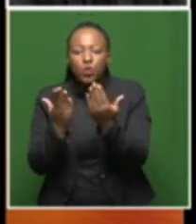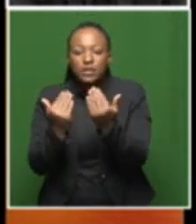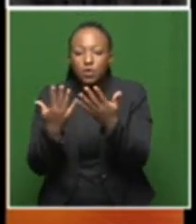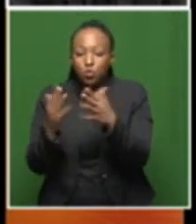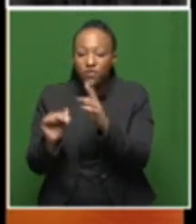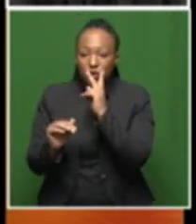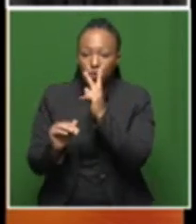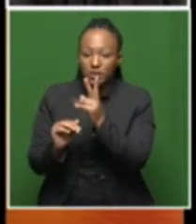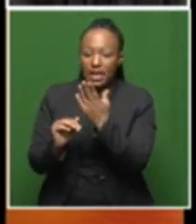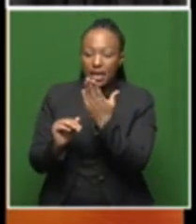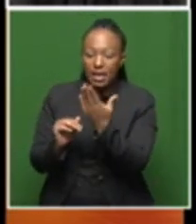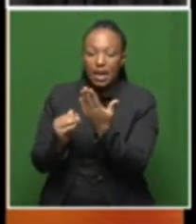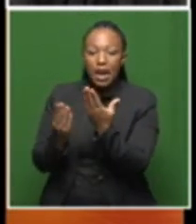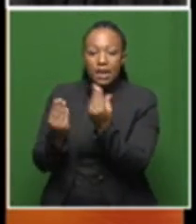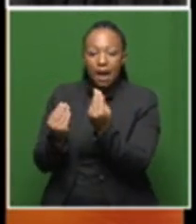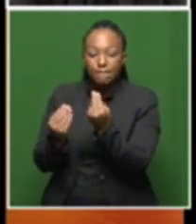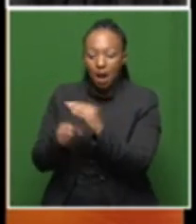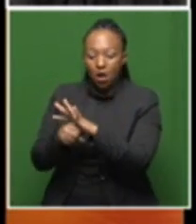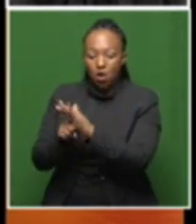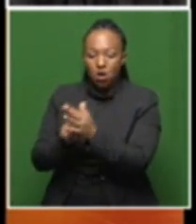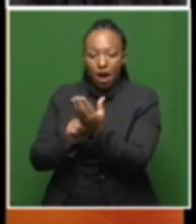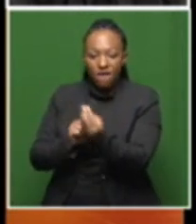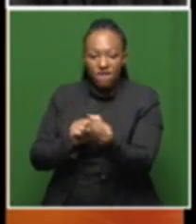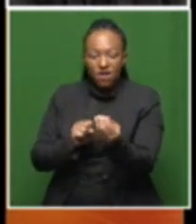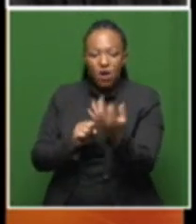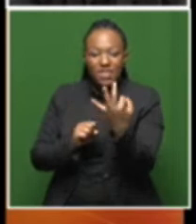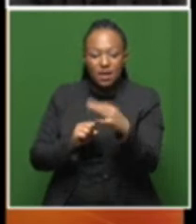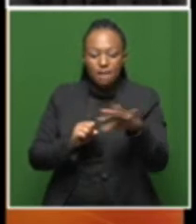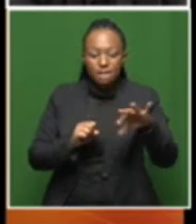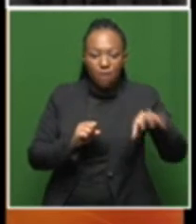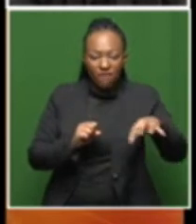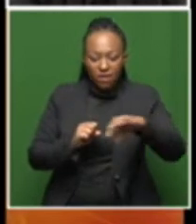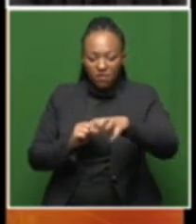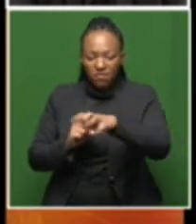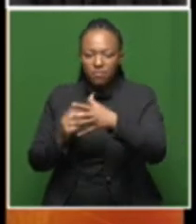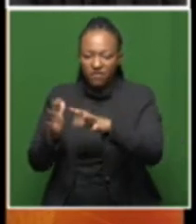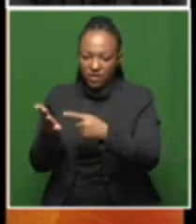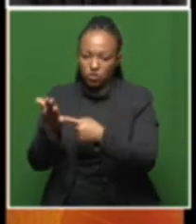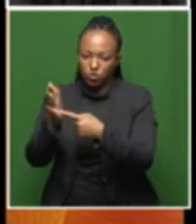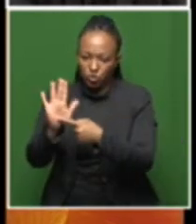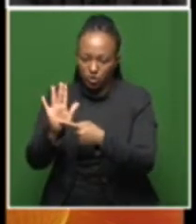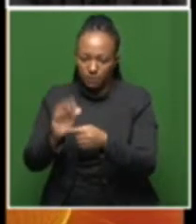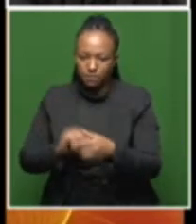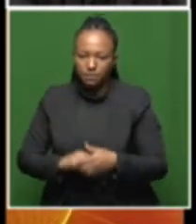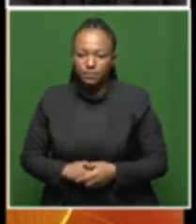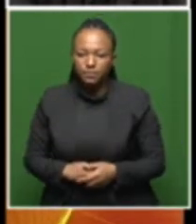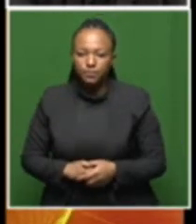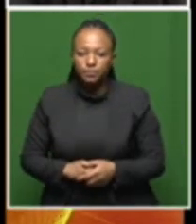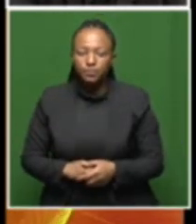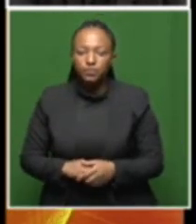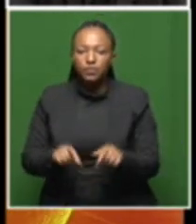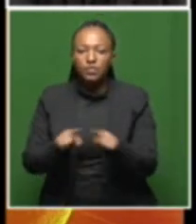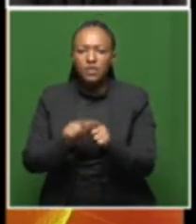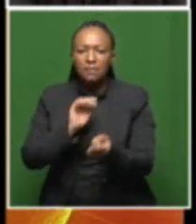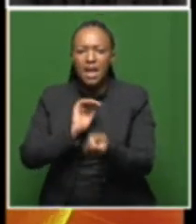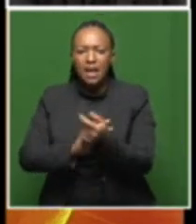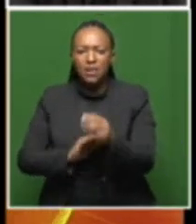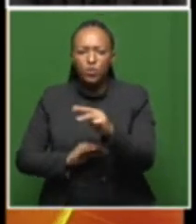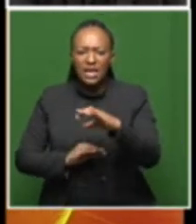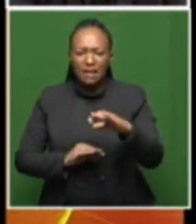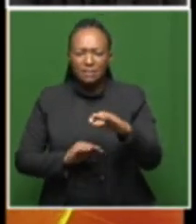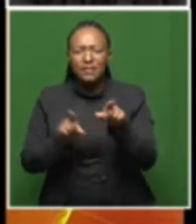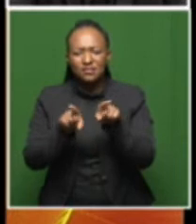to confirm that's the case as the last 3 provinces that I show you. The same, unfortunately, happened in the Western